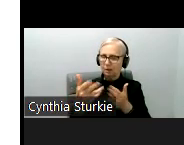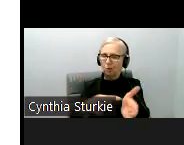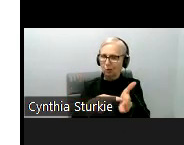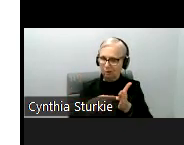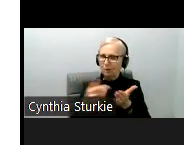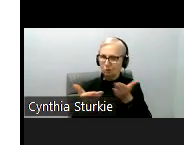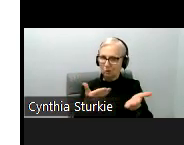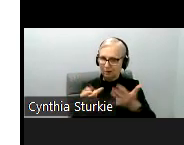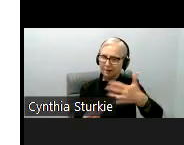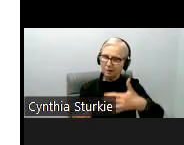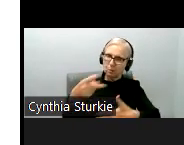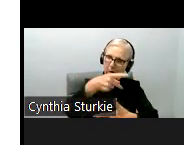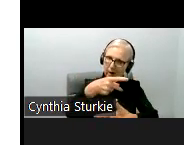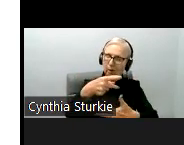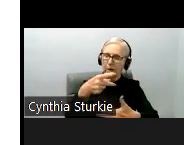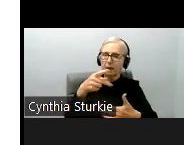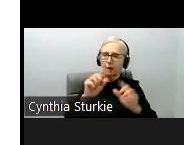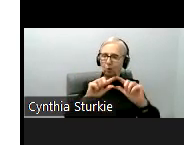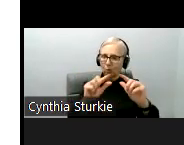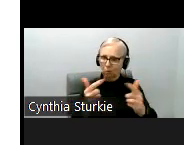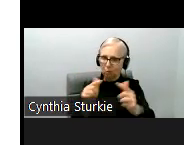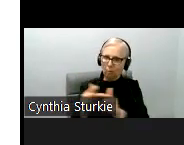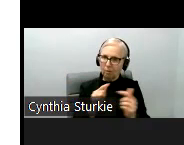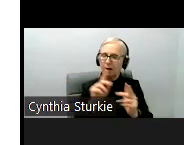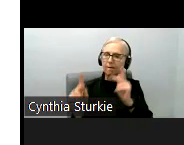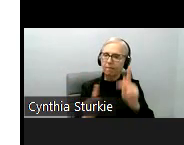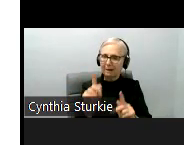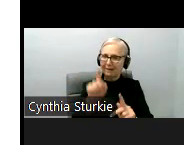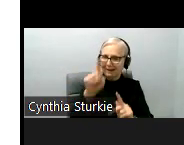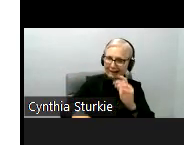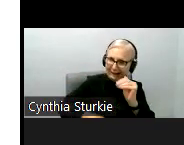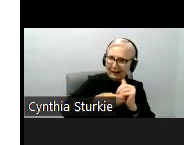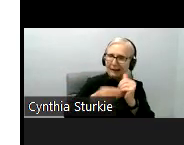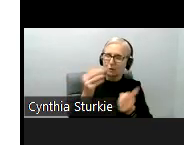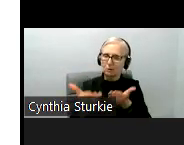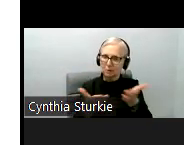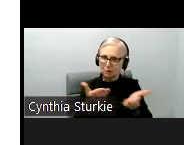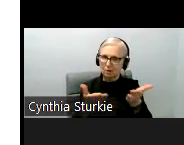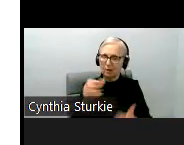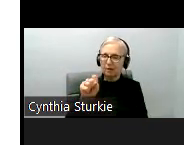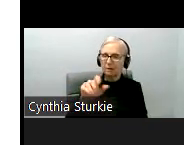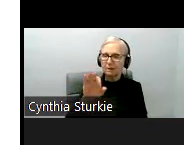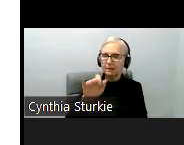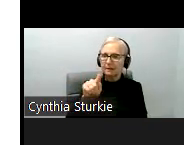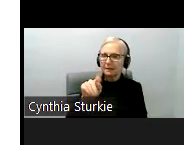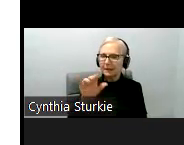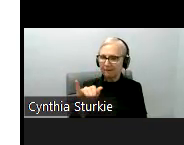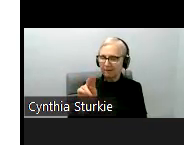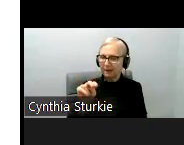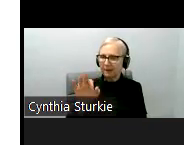priority population that was deemed needing this extra services of the safety net by the state of